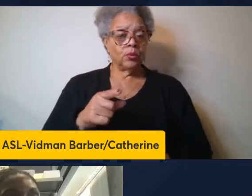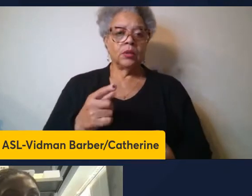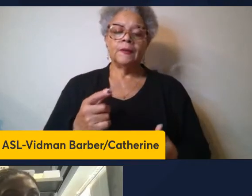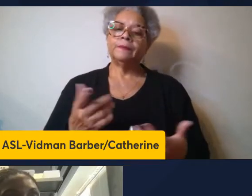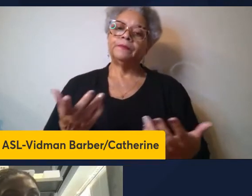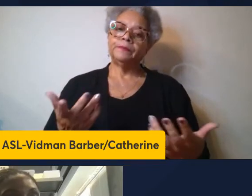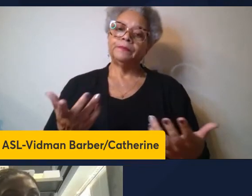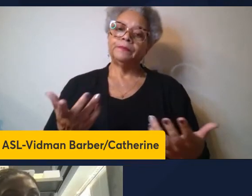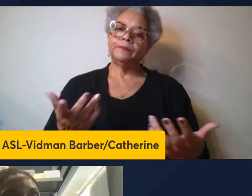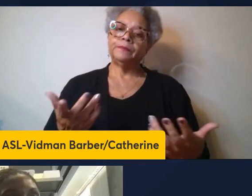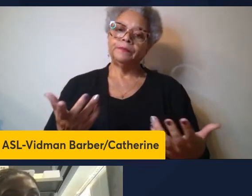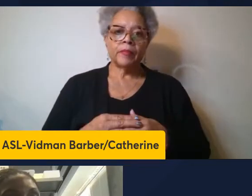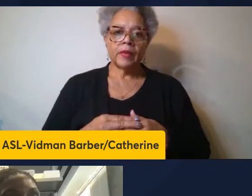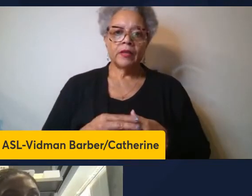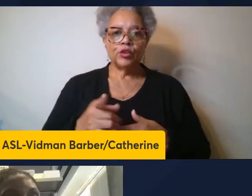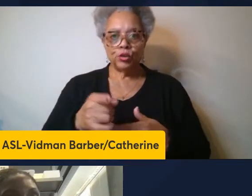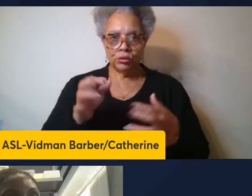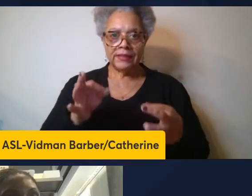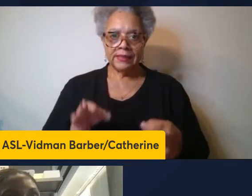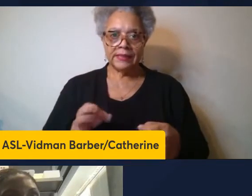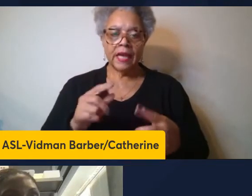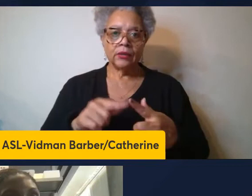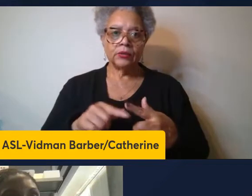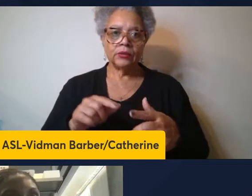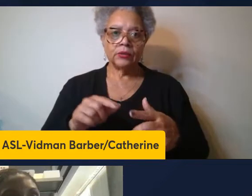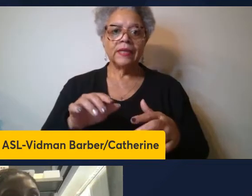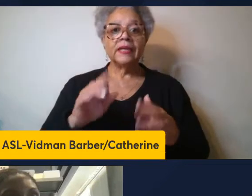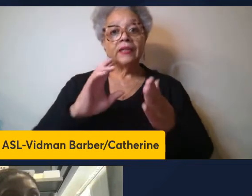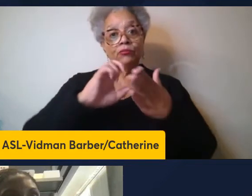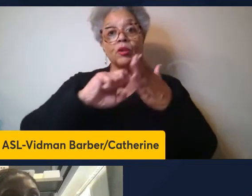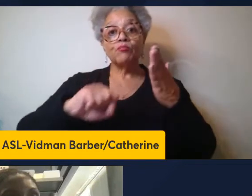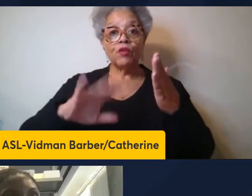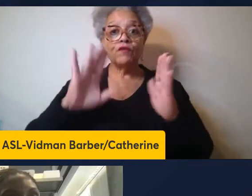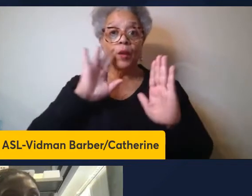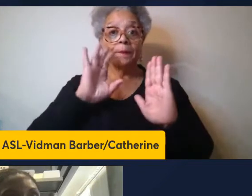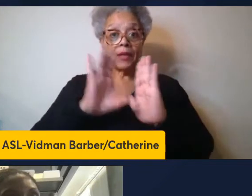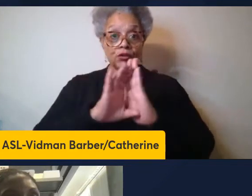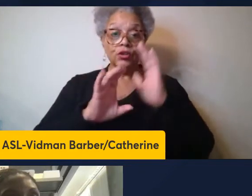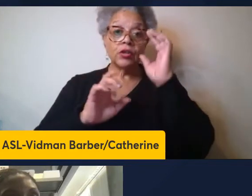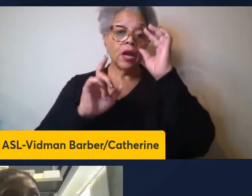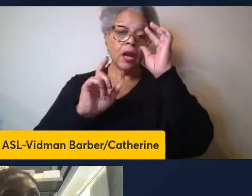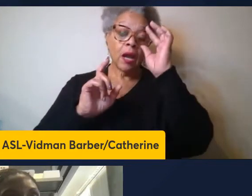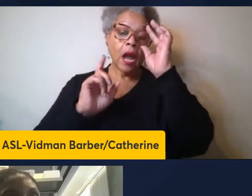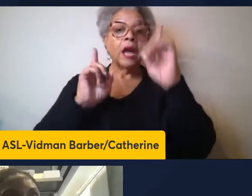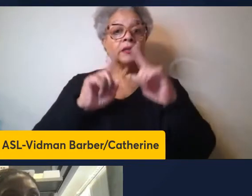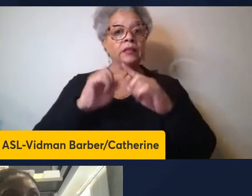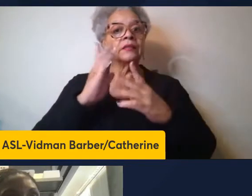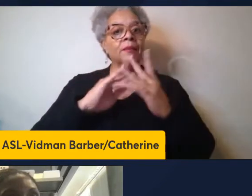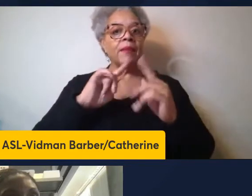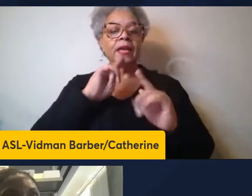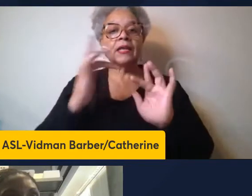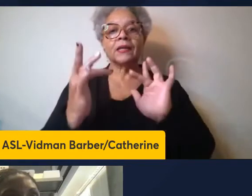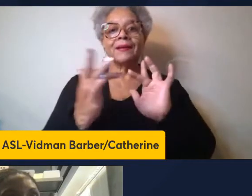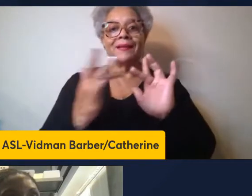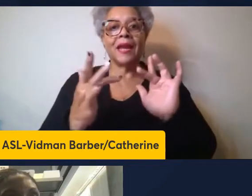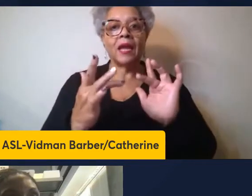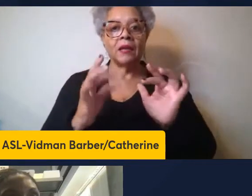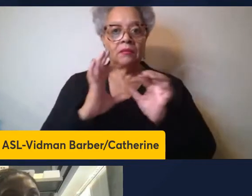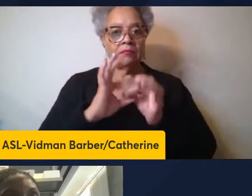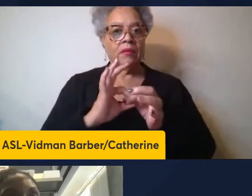definitely you can decide to take your picture off until somebody actually connects with you. But personally, I've not done